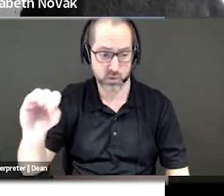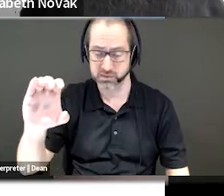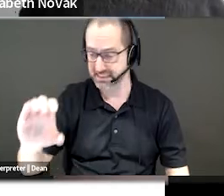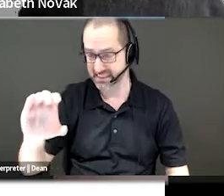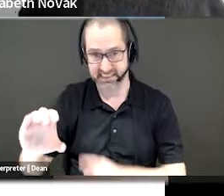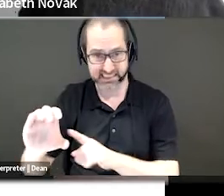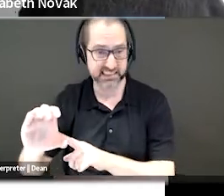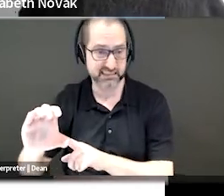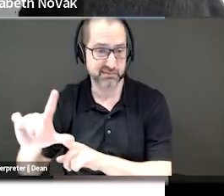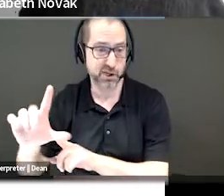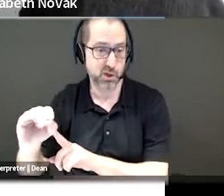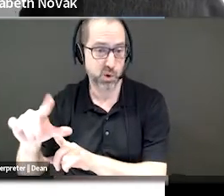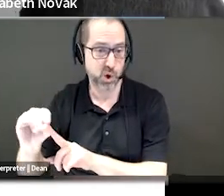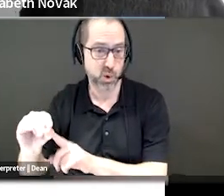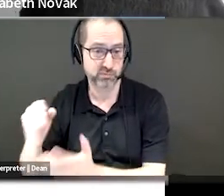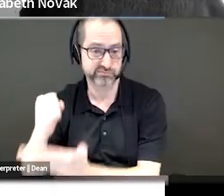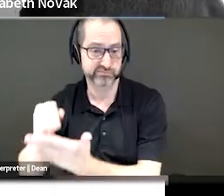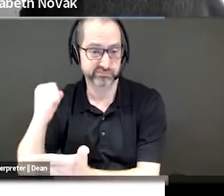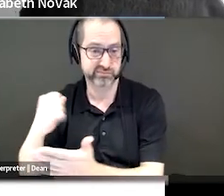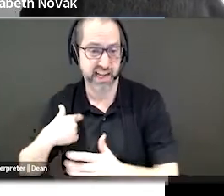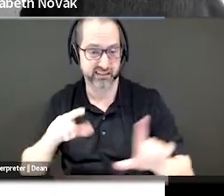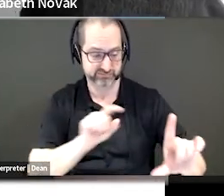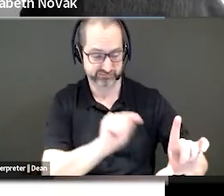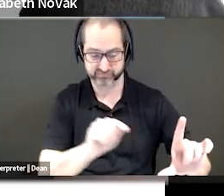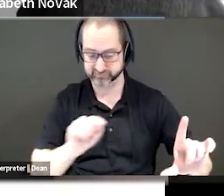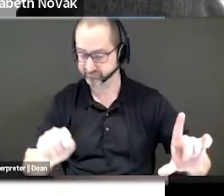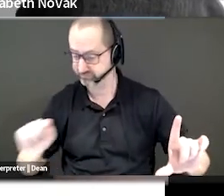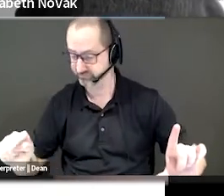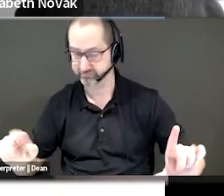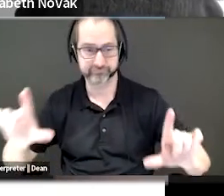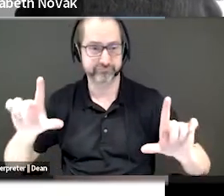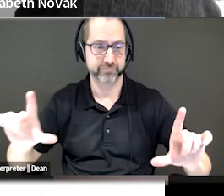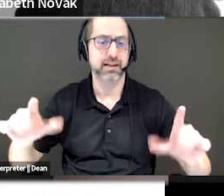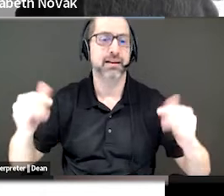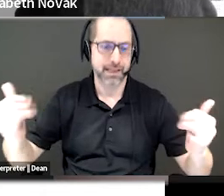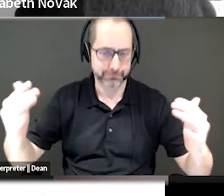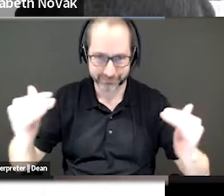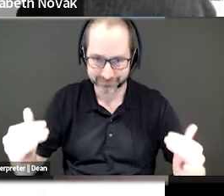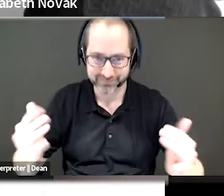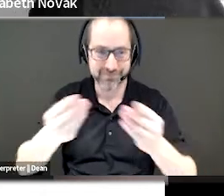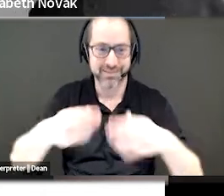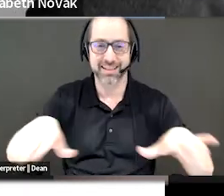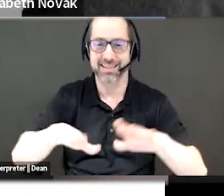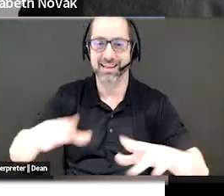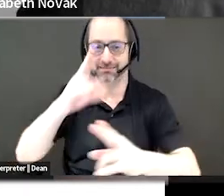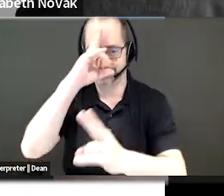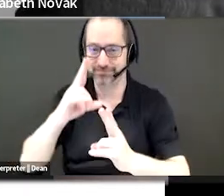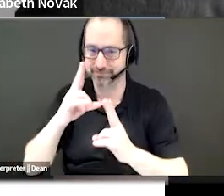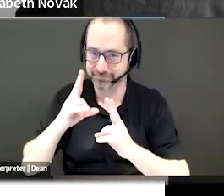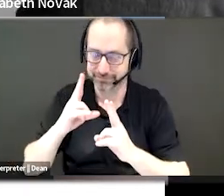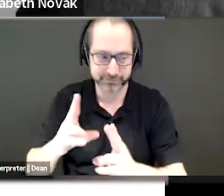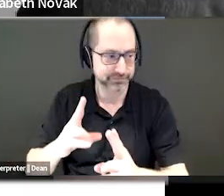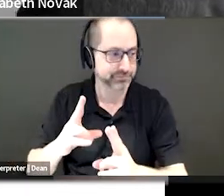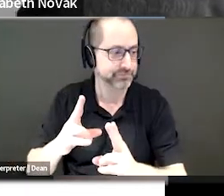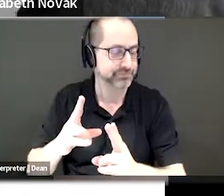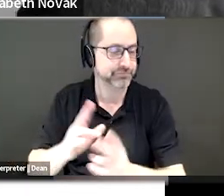Commerce. So before we get started, we're going to do a land acknowledgement. And